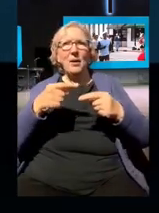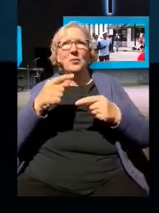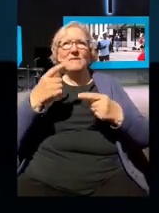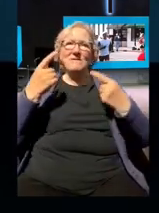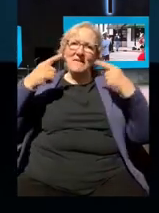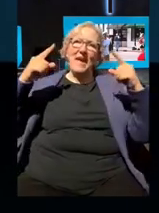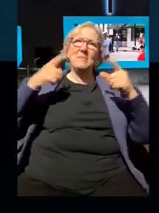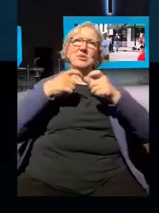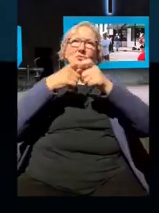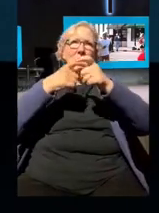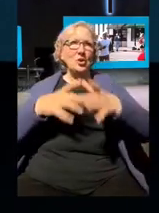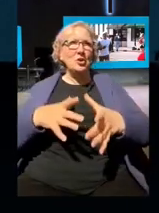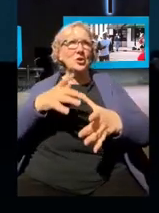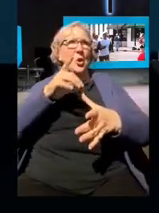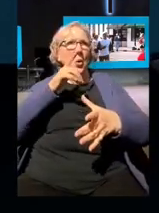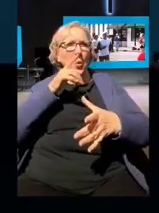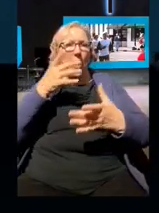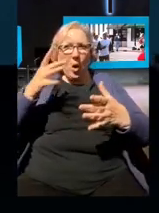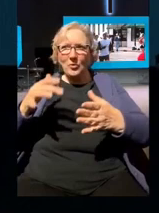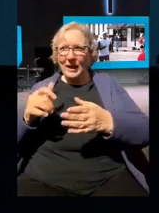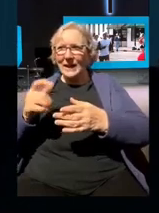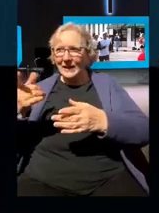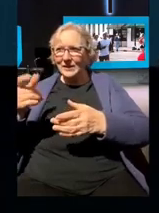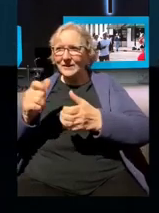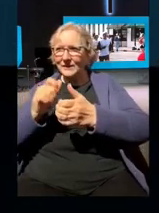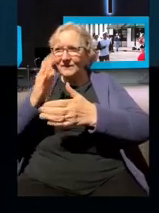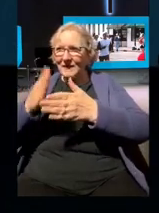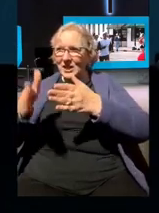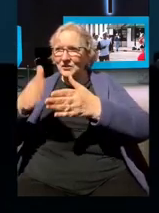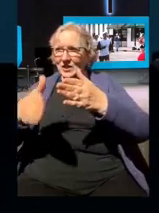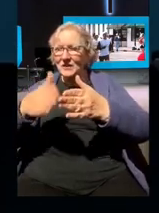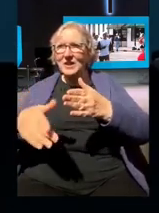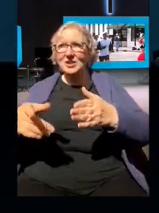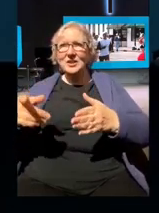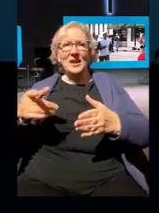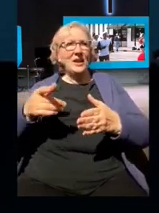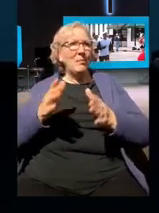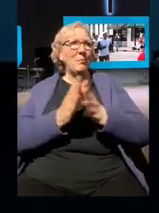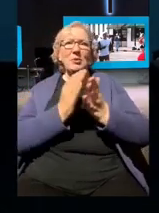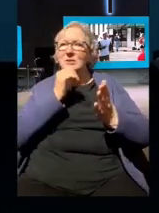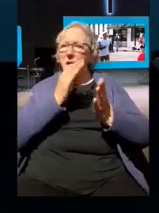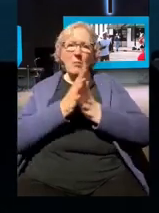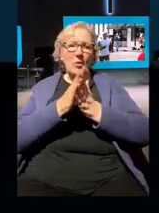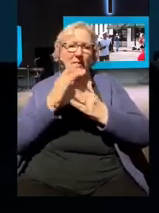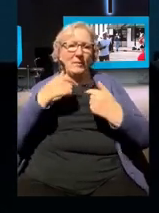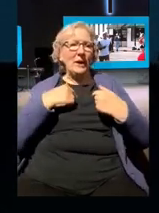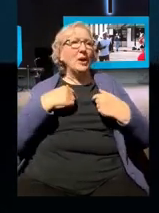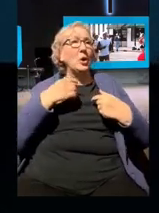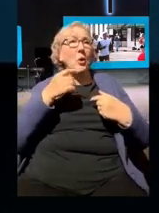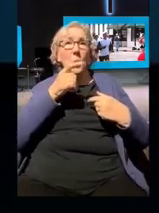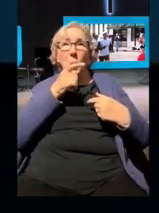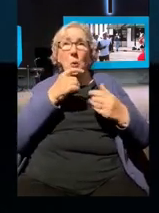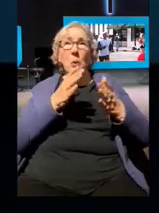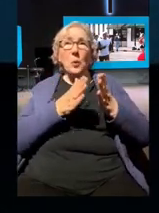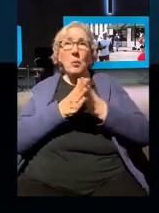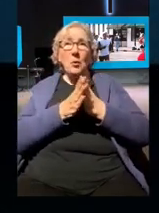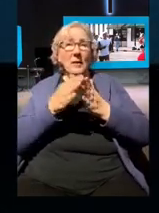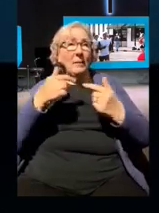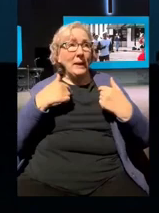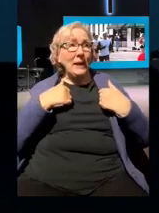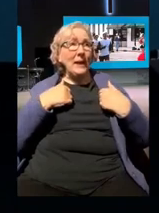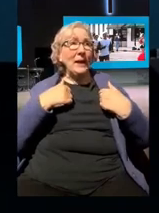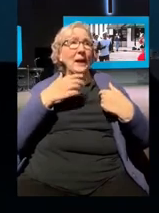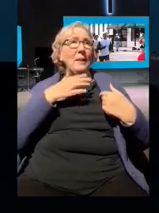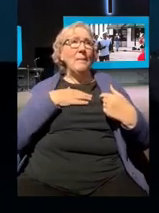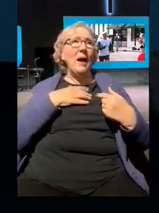ones who had already crossed the finish line. And they weren't going to motivate me to keep going. You know who motivated me to keep going, right? It was my